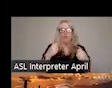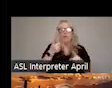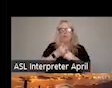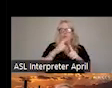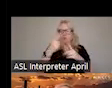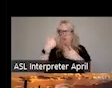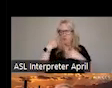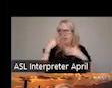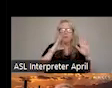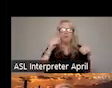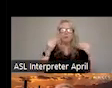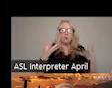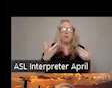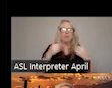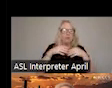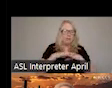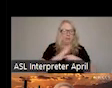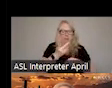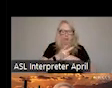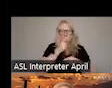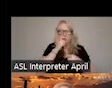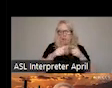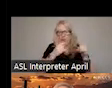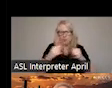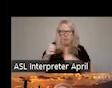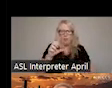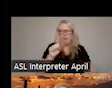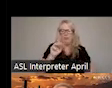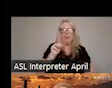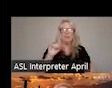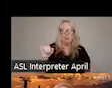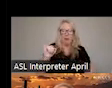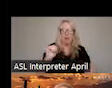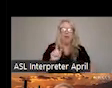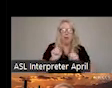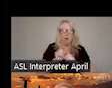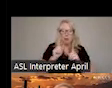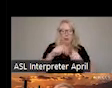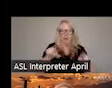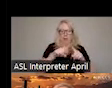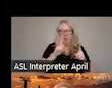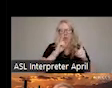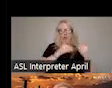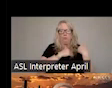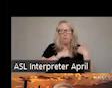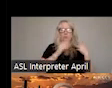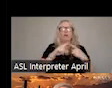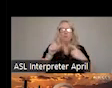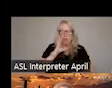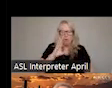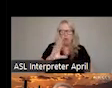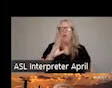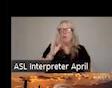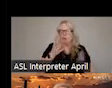providing integrated care to individuals with an SMI designation, are also responsible for the crisis services system in Arizona